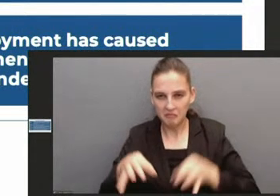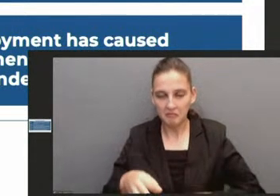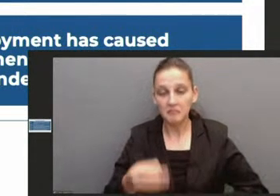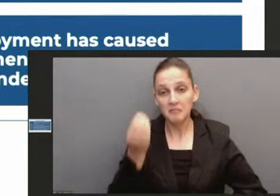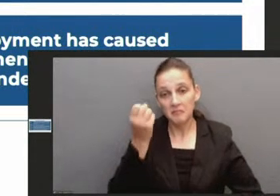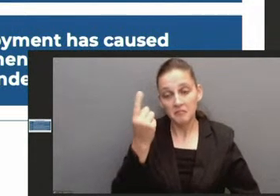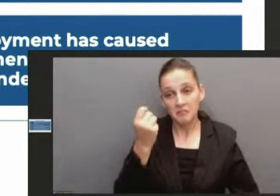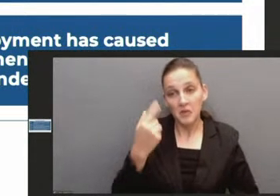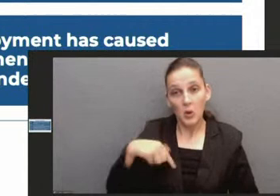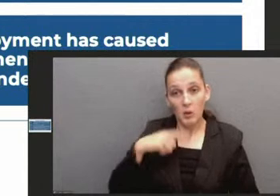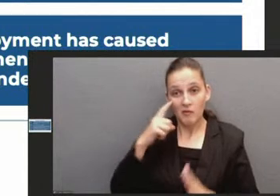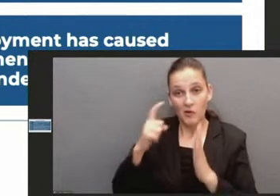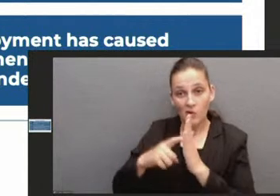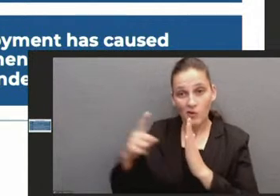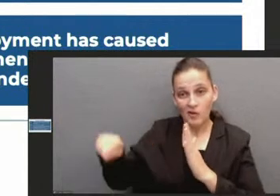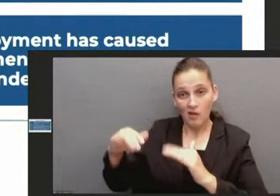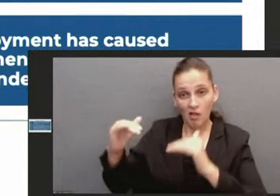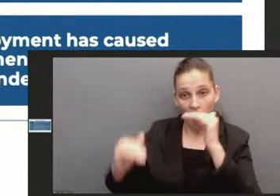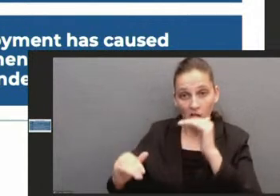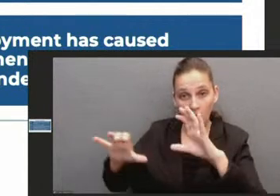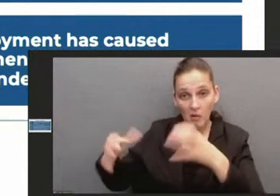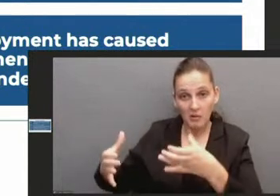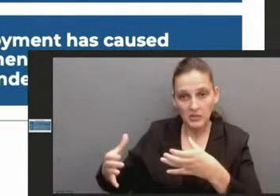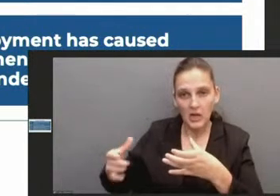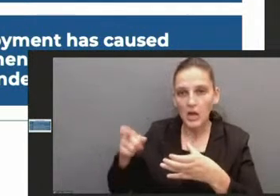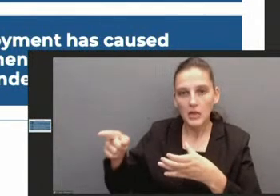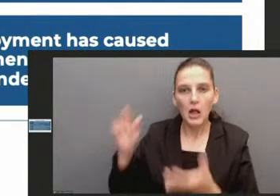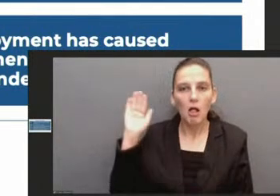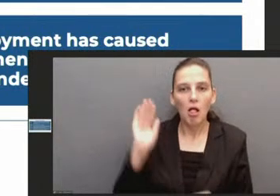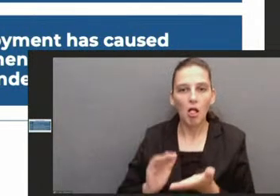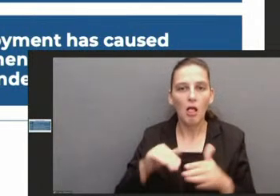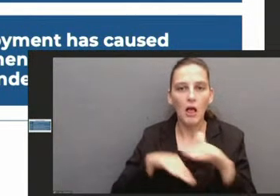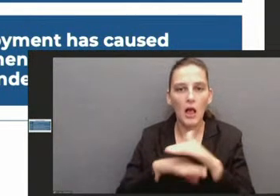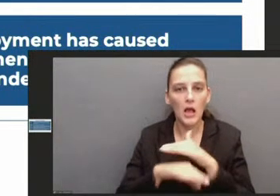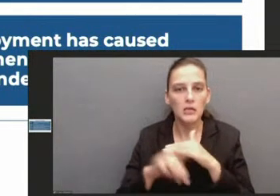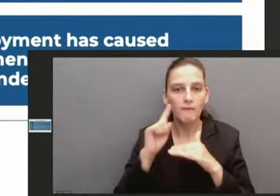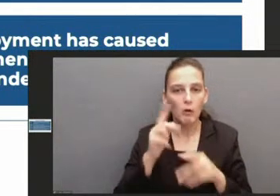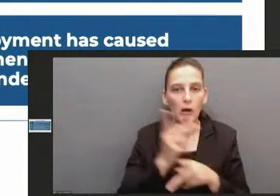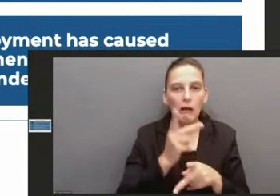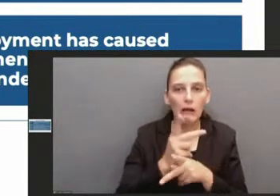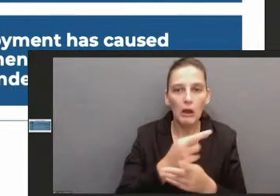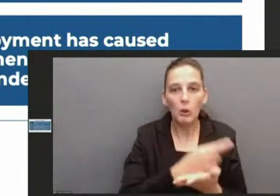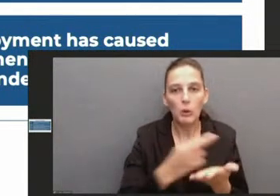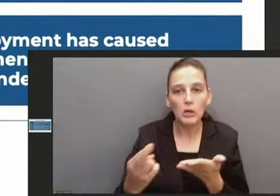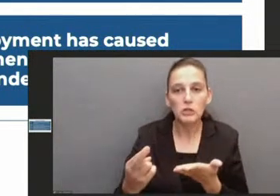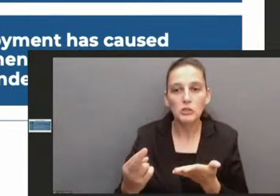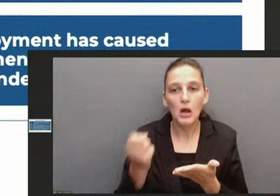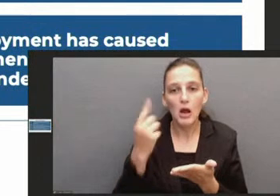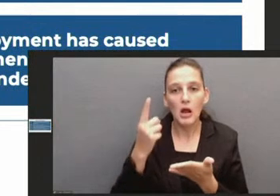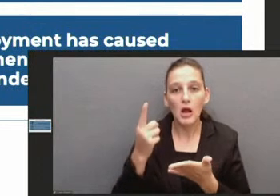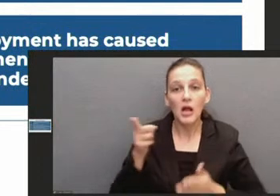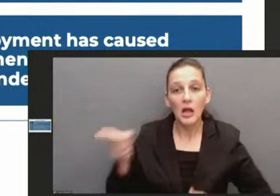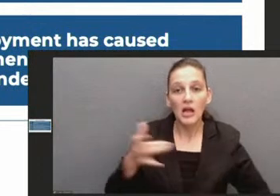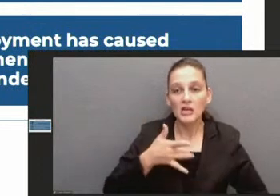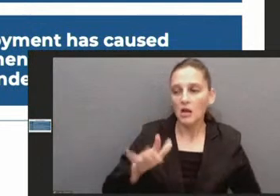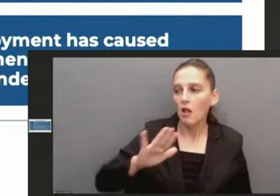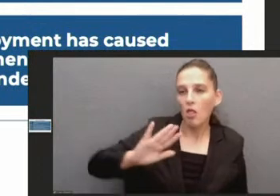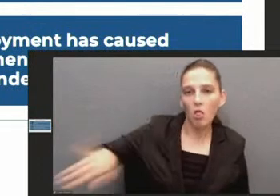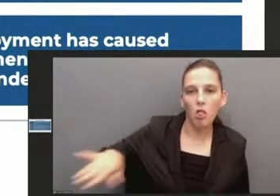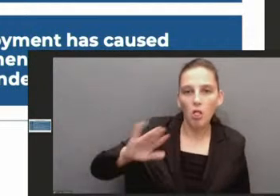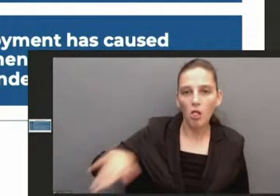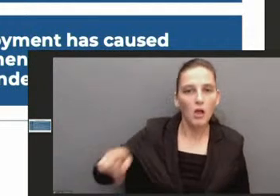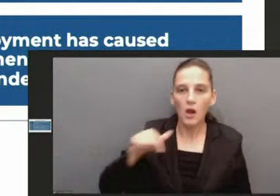populations have a reduction in access to care resources as they were shifted away from outlying facilities and clinics, treatment centers,